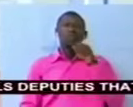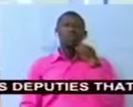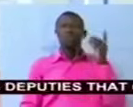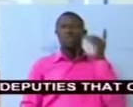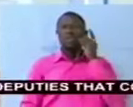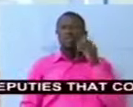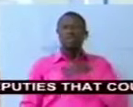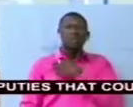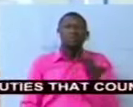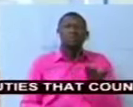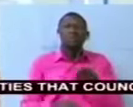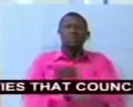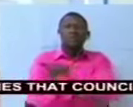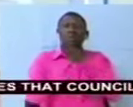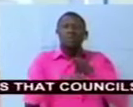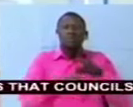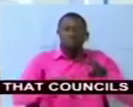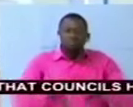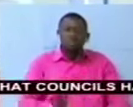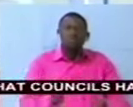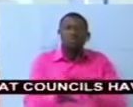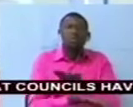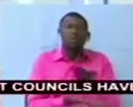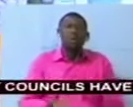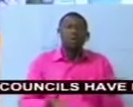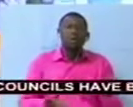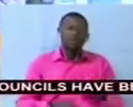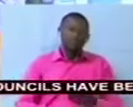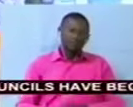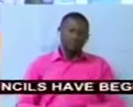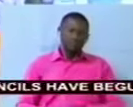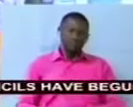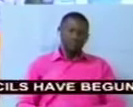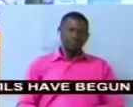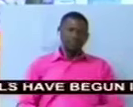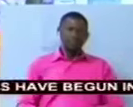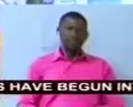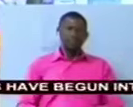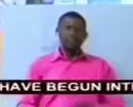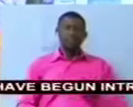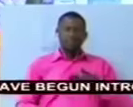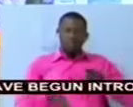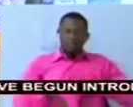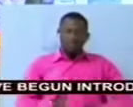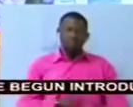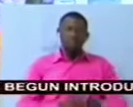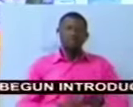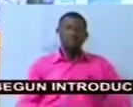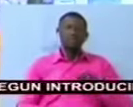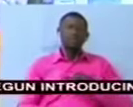Judo, Akfanga Judo. Mag Judo Birkama. I was born in Birkama.